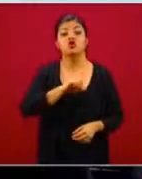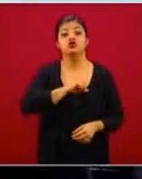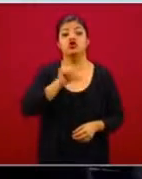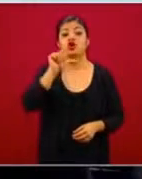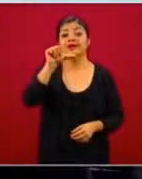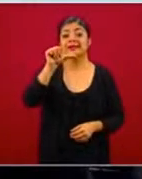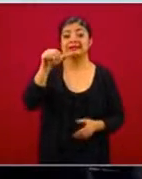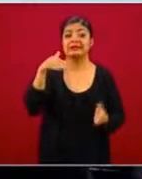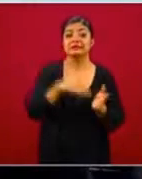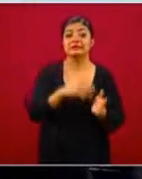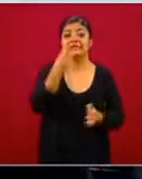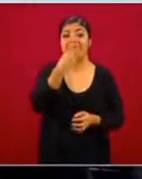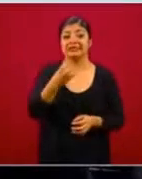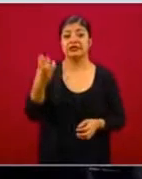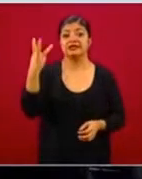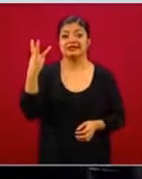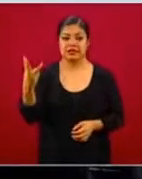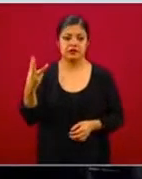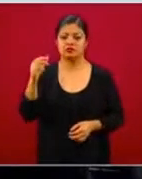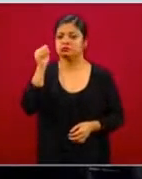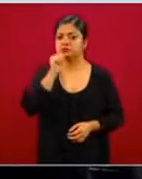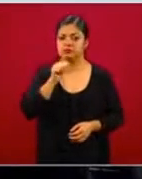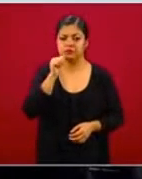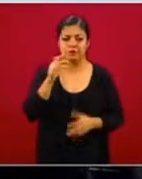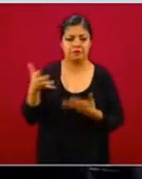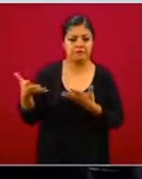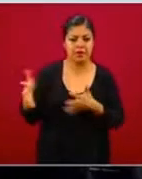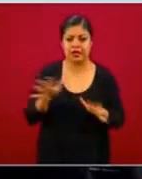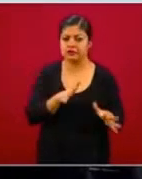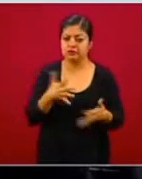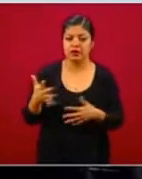since the beginning of the epidemic in Mexico, only